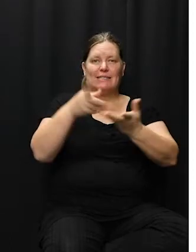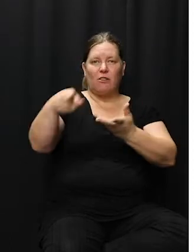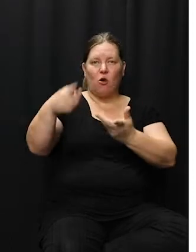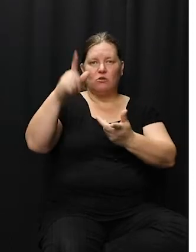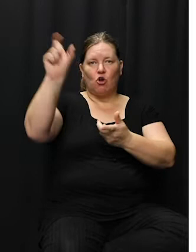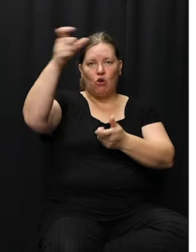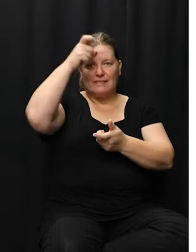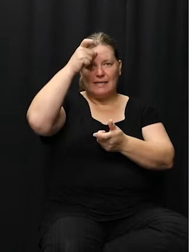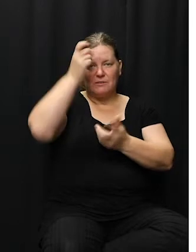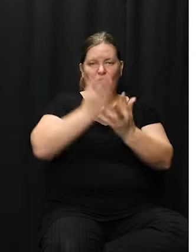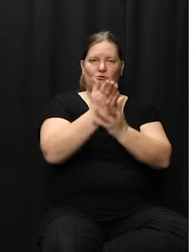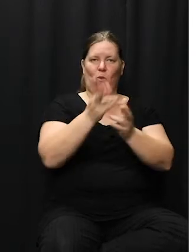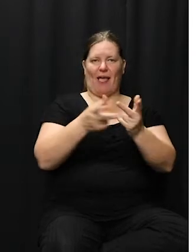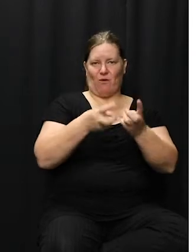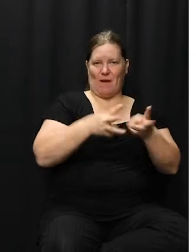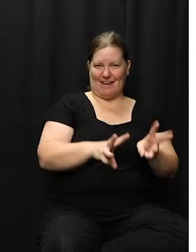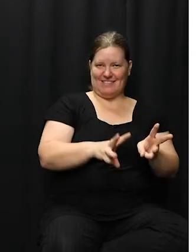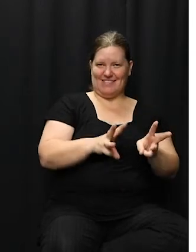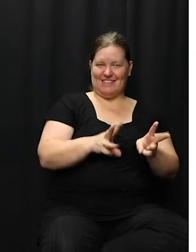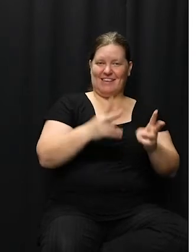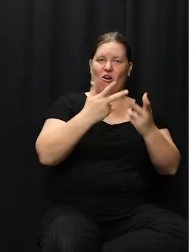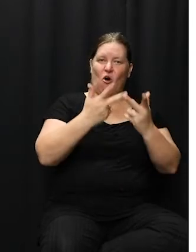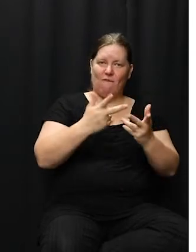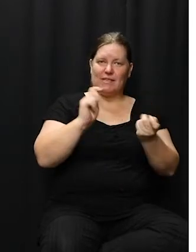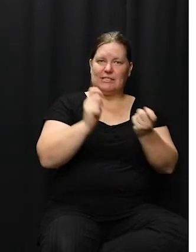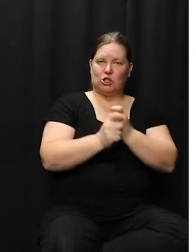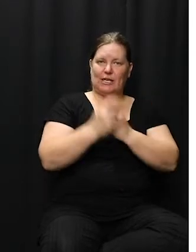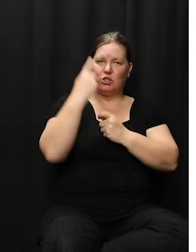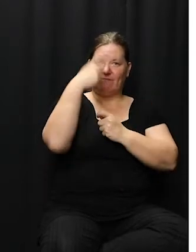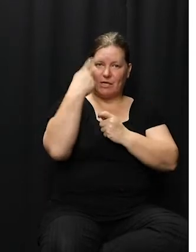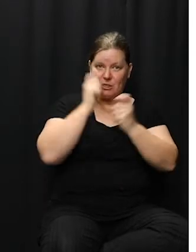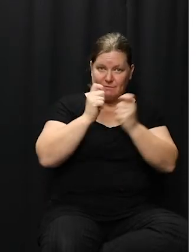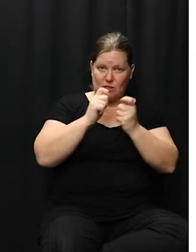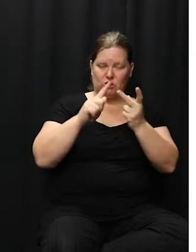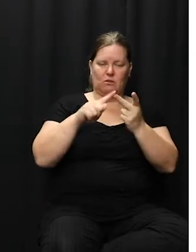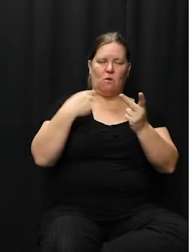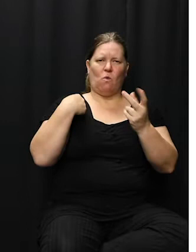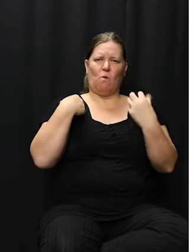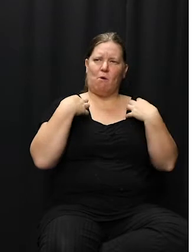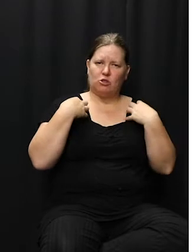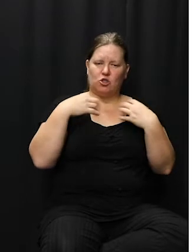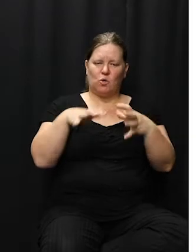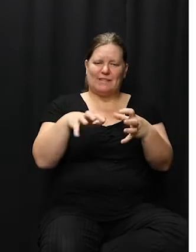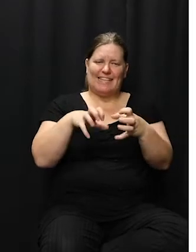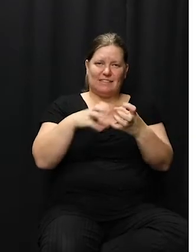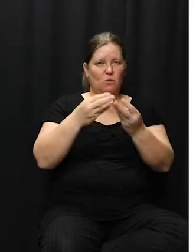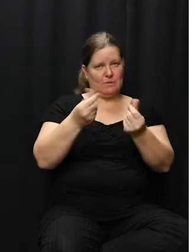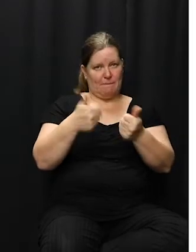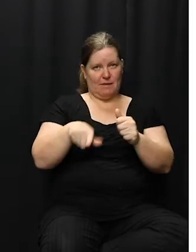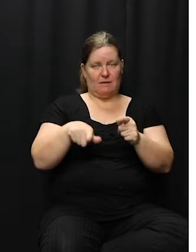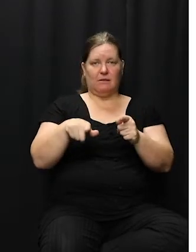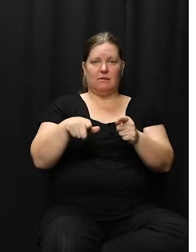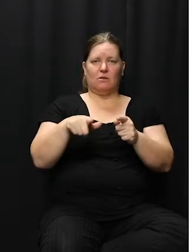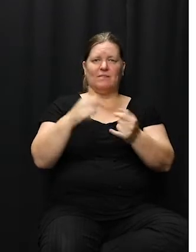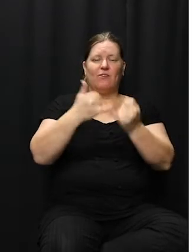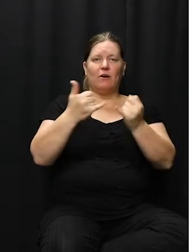express those concepts through other ways. So often you change your facial expression, or you might body posture, or the